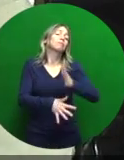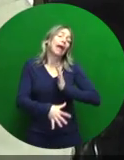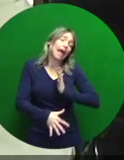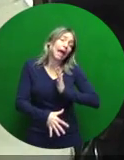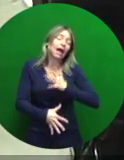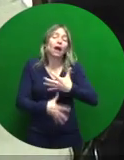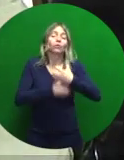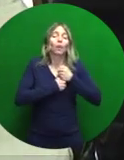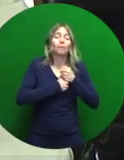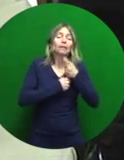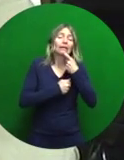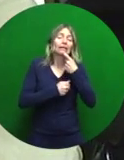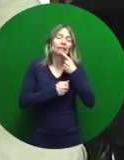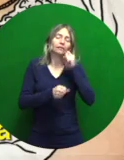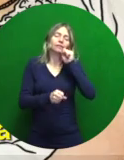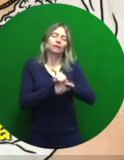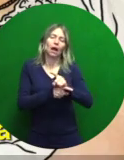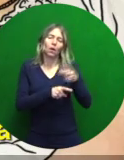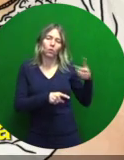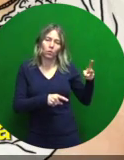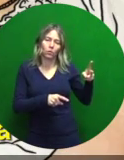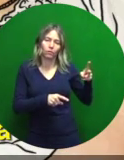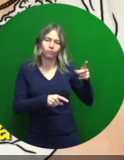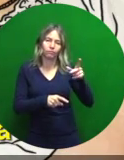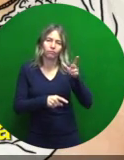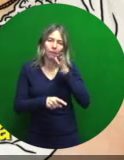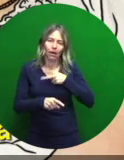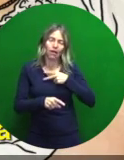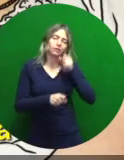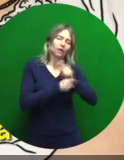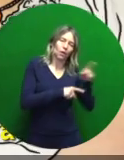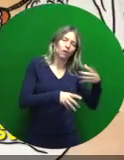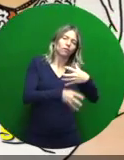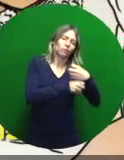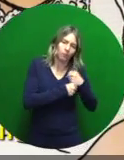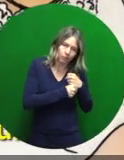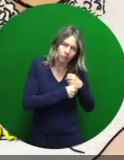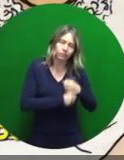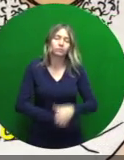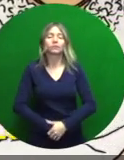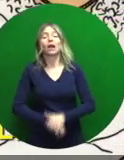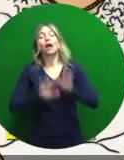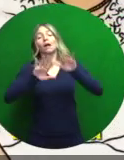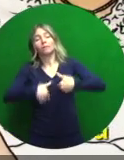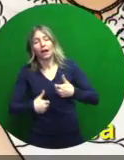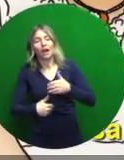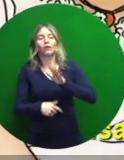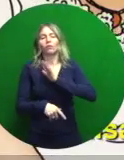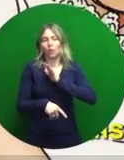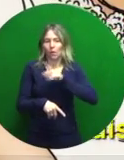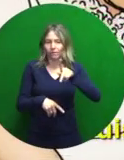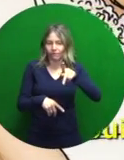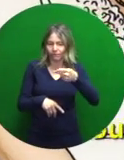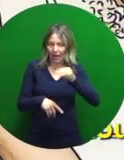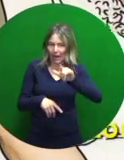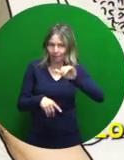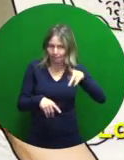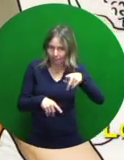sister. Oh, okay. And then she had Philippa, who's also deaf.